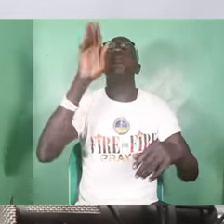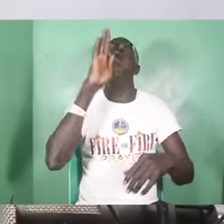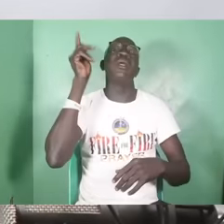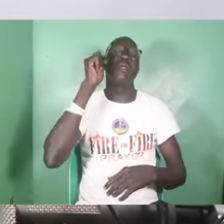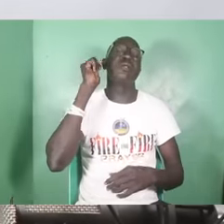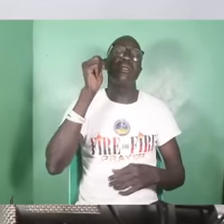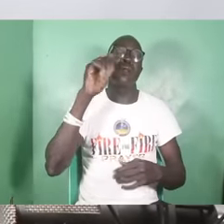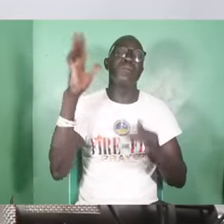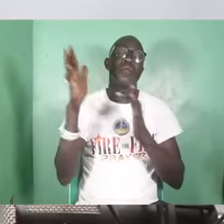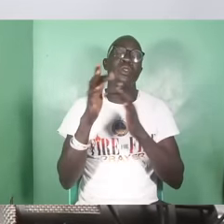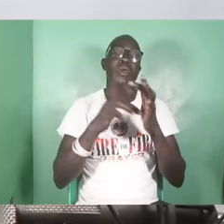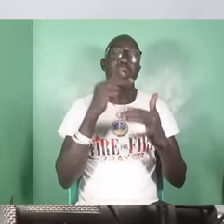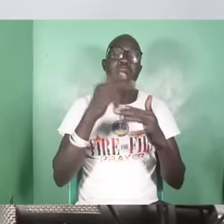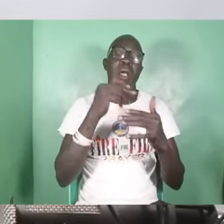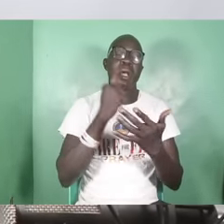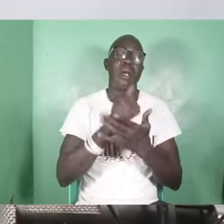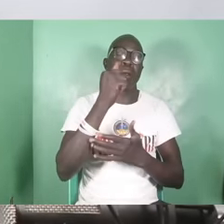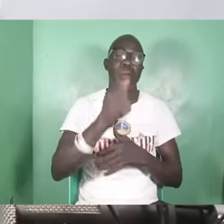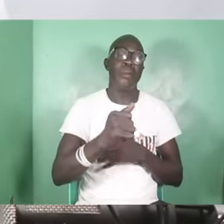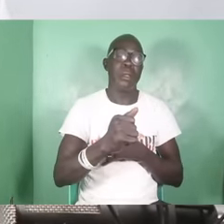to amen. Yes. Oluwa.